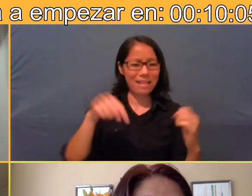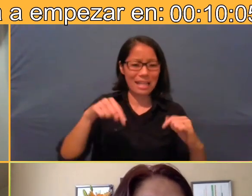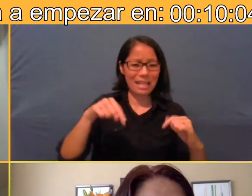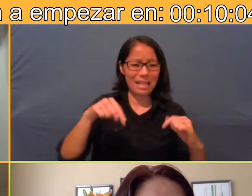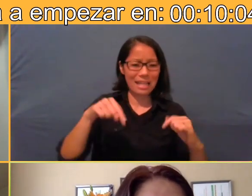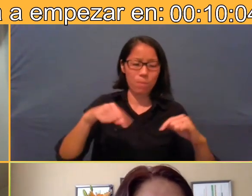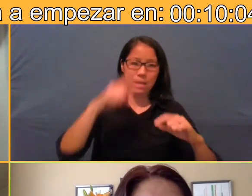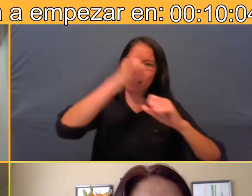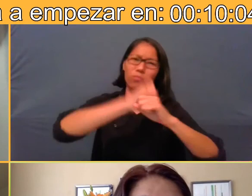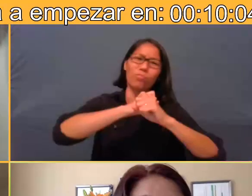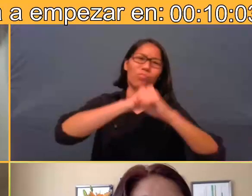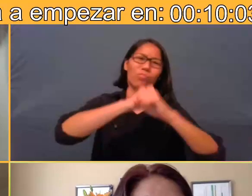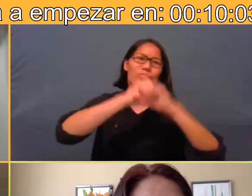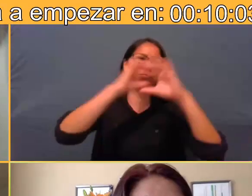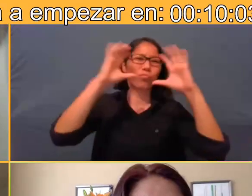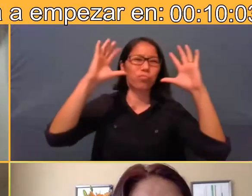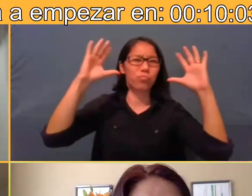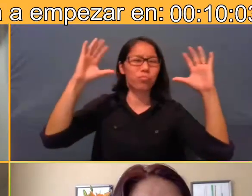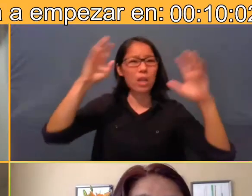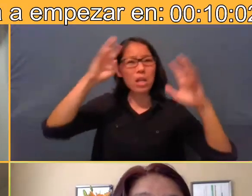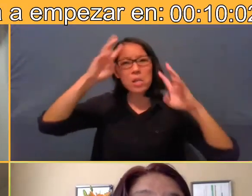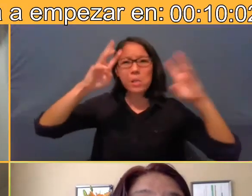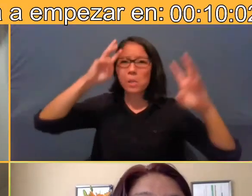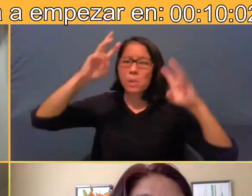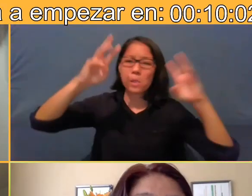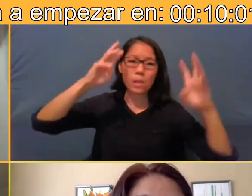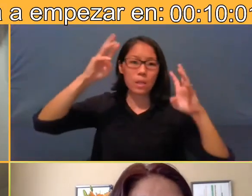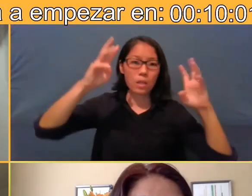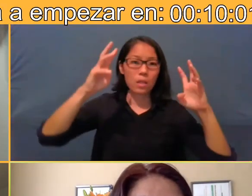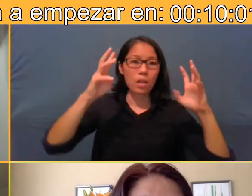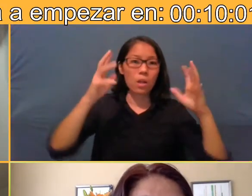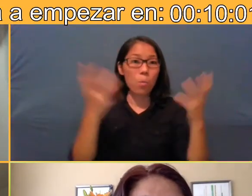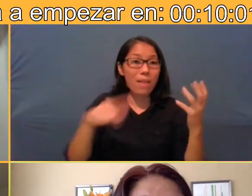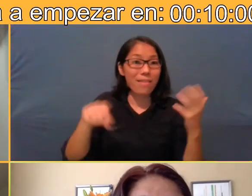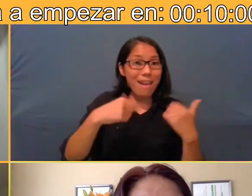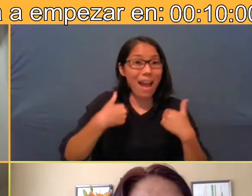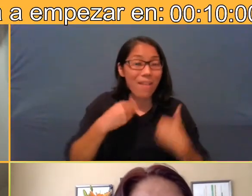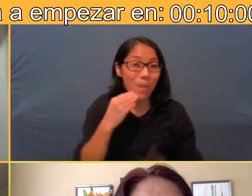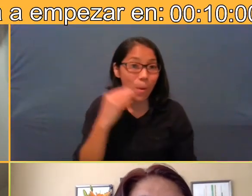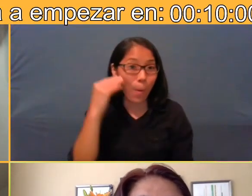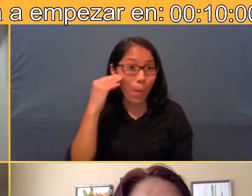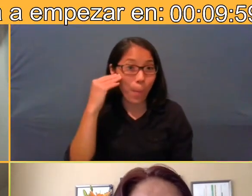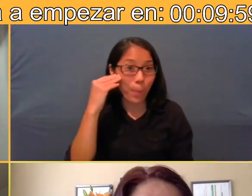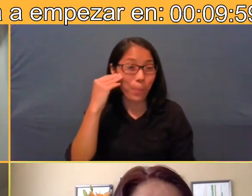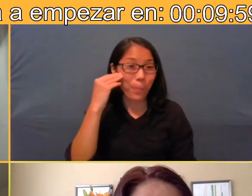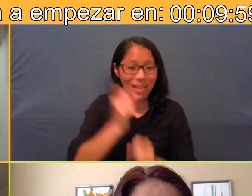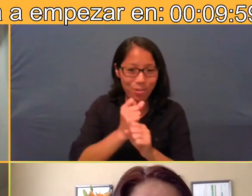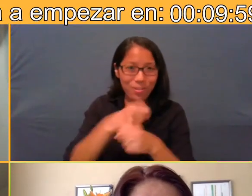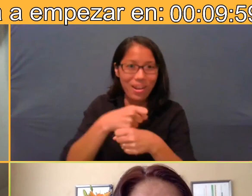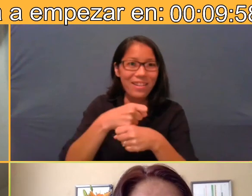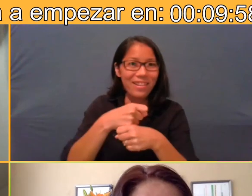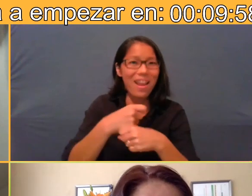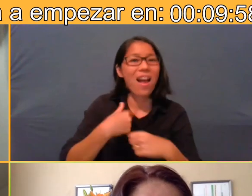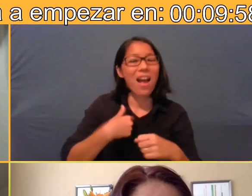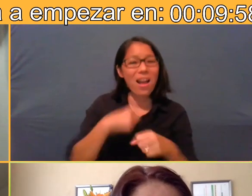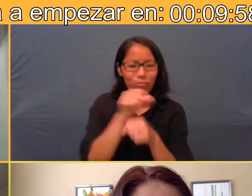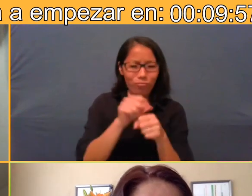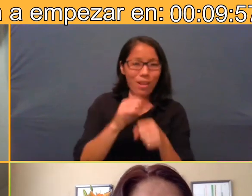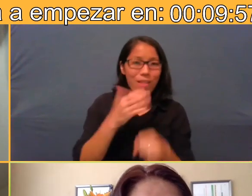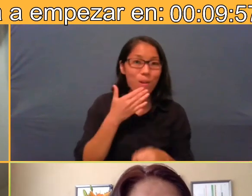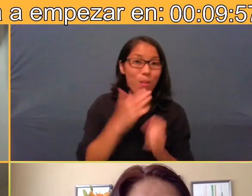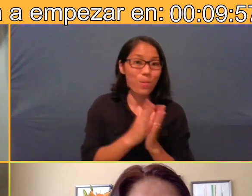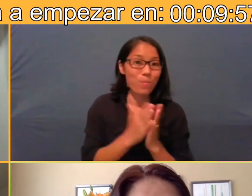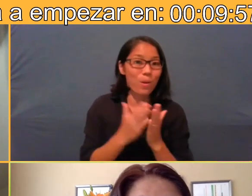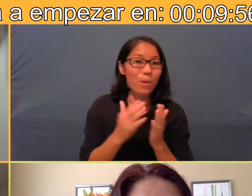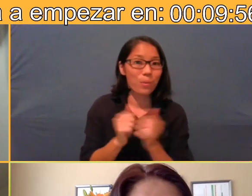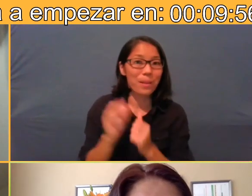of making things completely with what they had at the house. And so while I was working on the coloring book with Mel Dominguez,